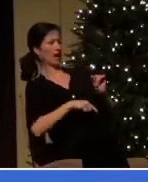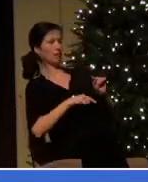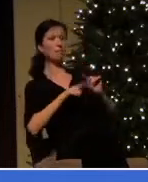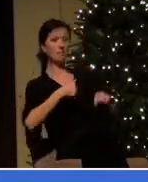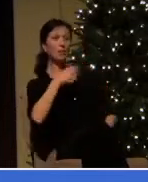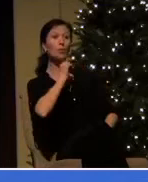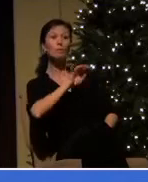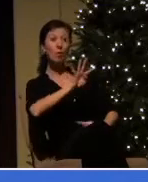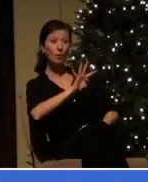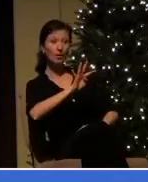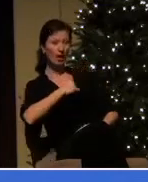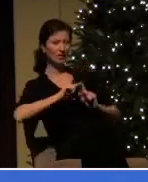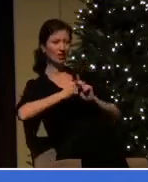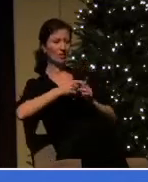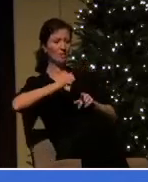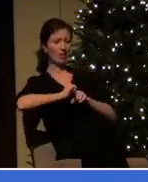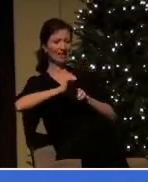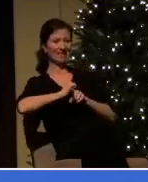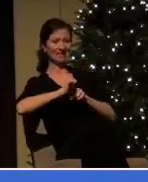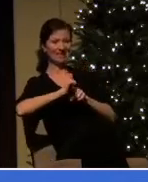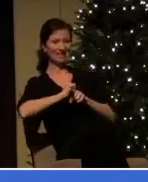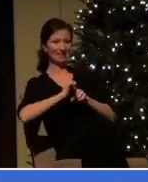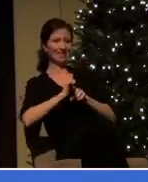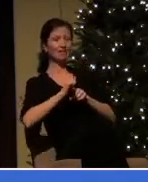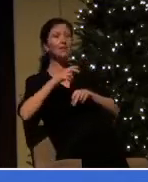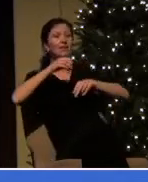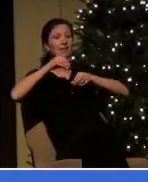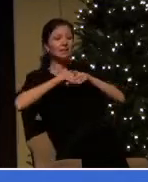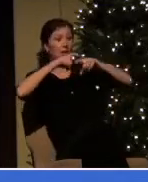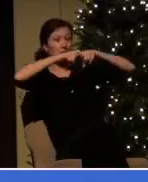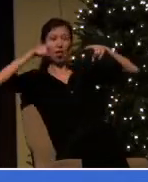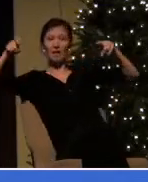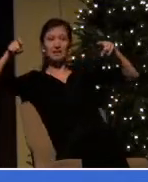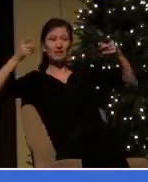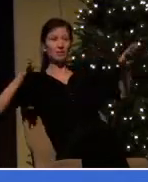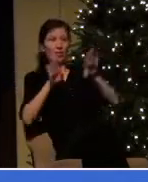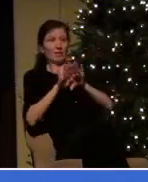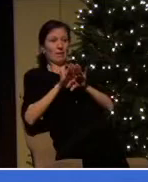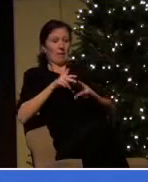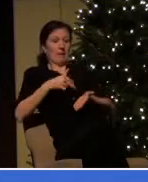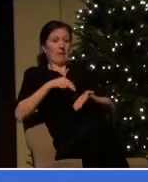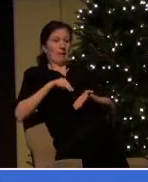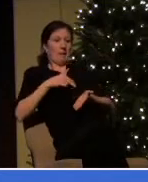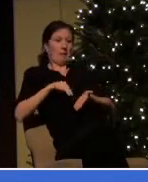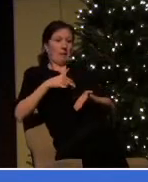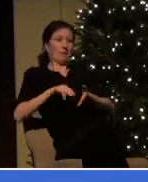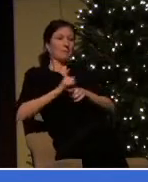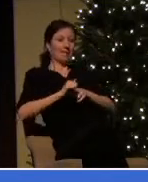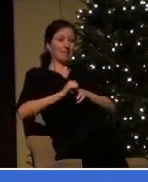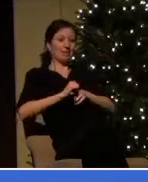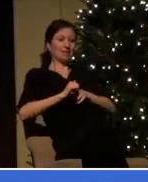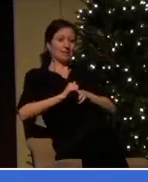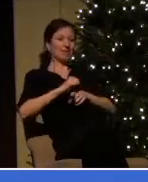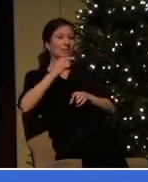dance. I used to hide in my closet and practice so my mother wouldn't see me."